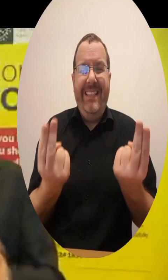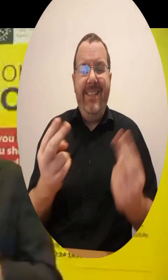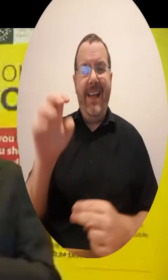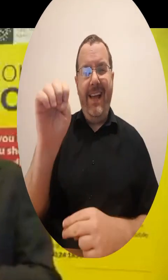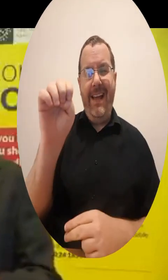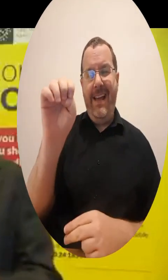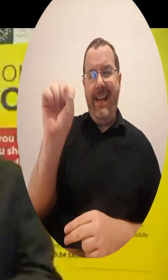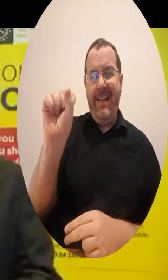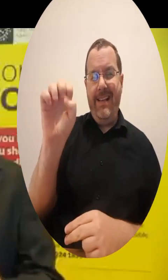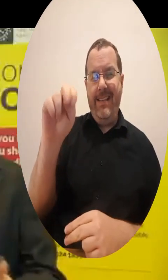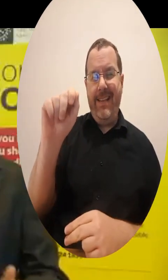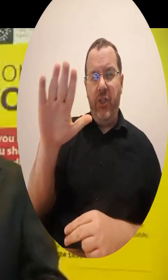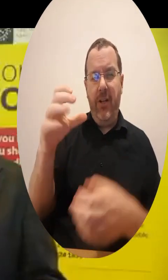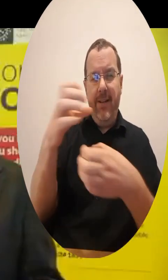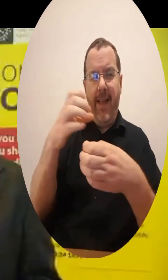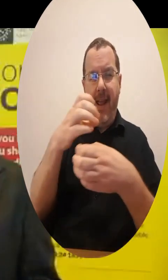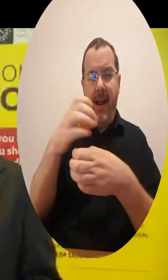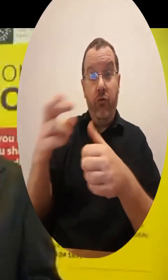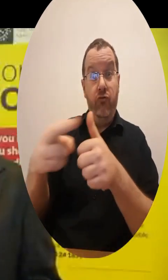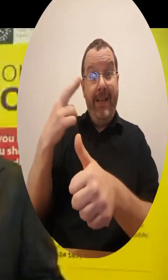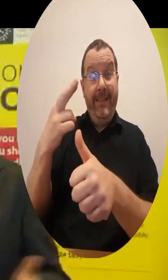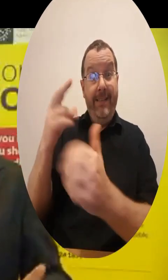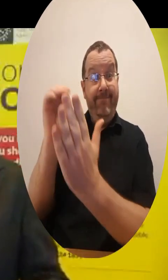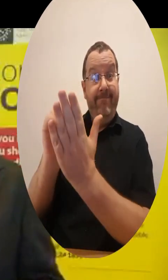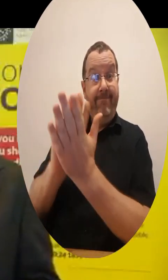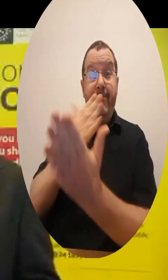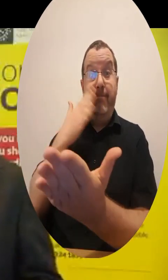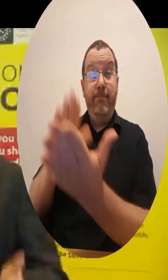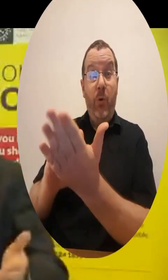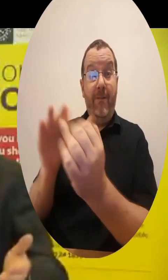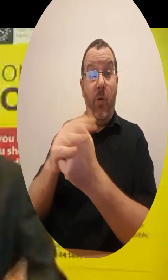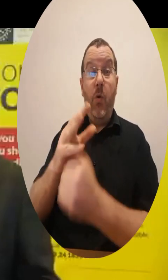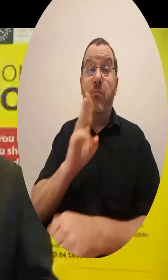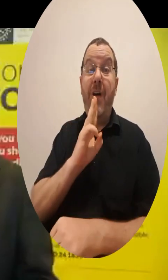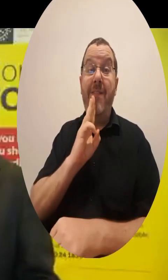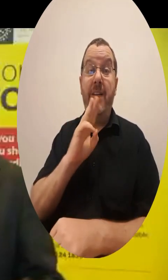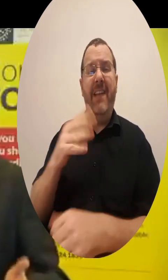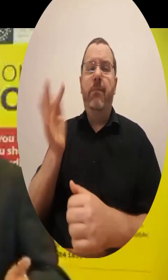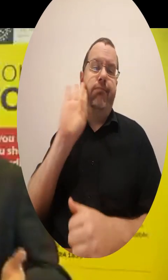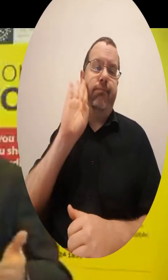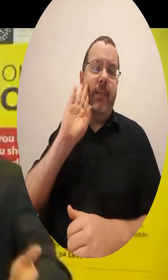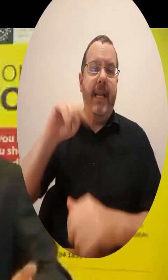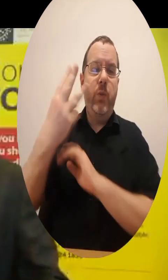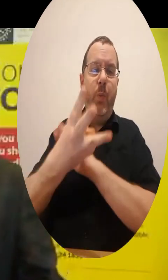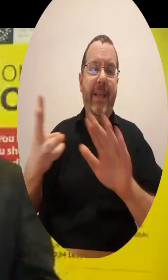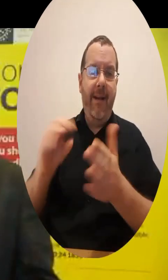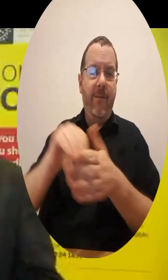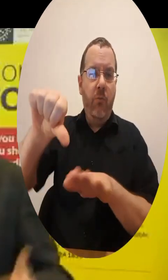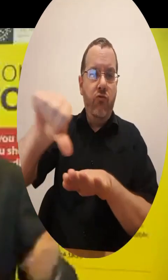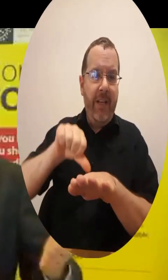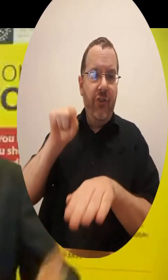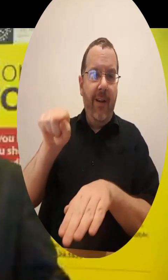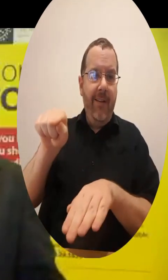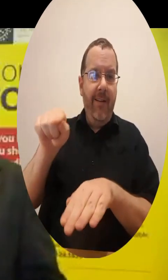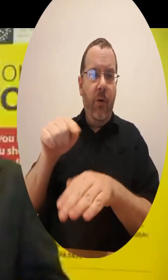up will continue to go on in private hospitals, but that would be important if you had a procedure lined up for next week, for